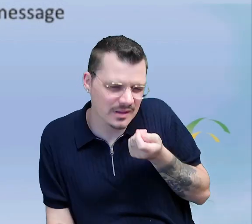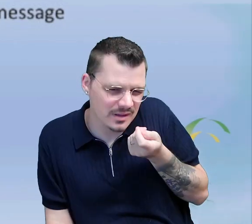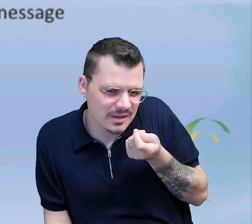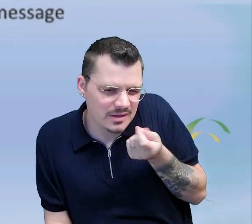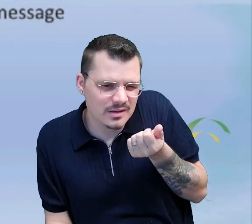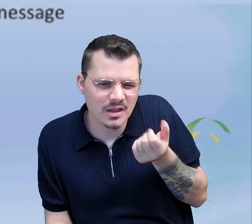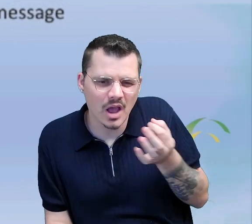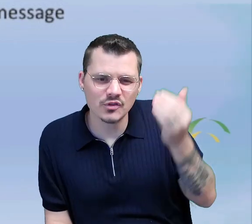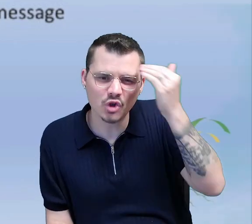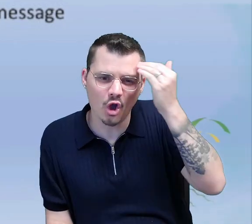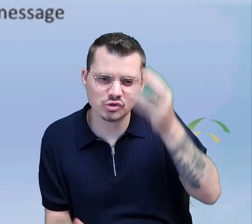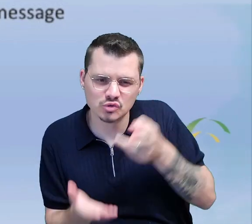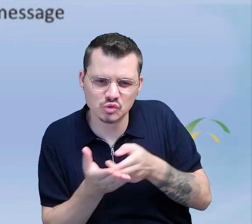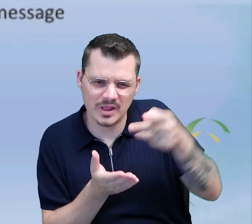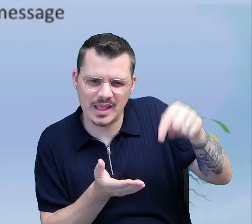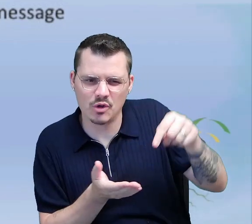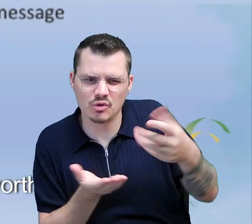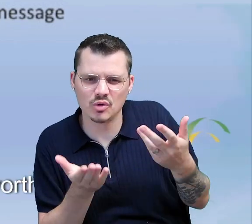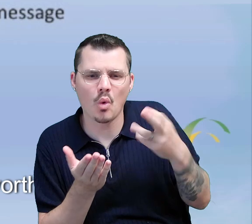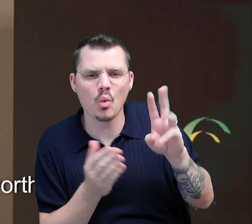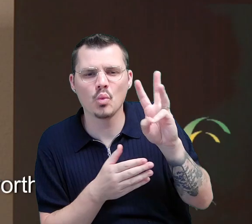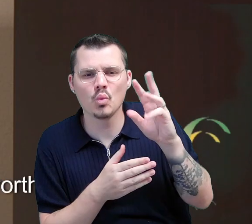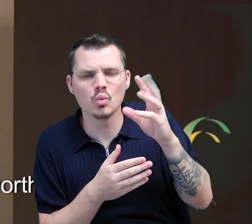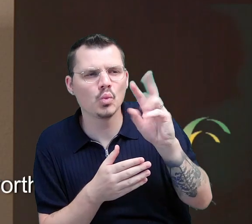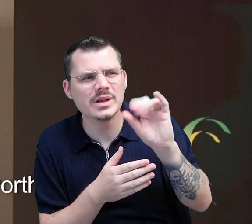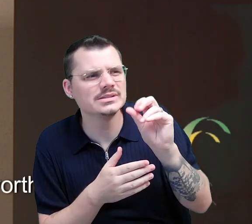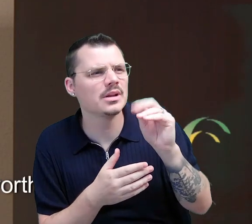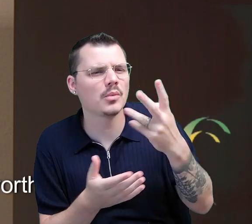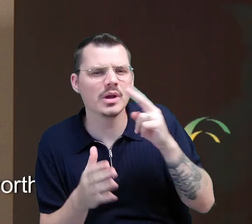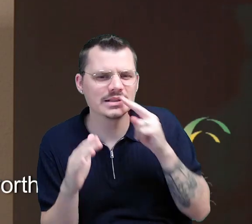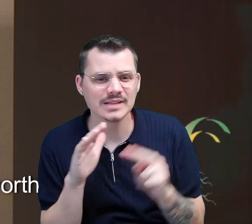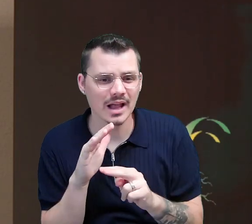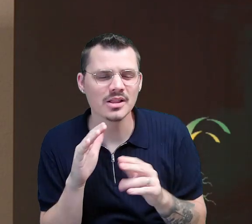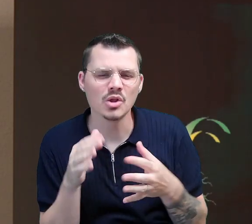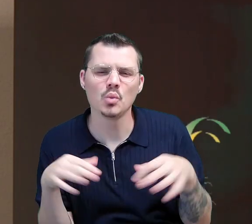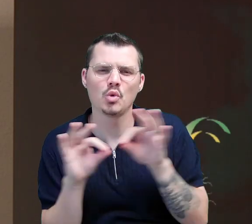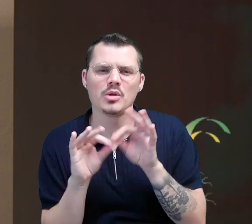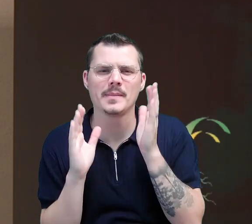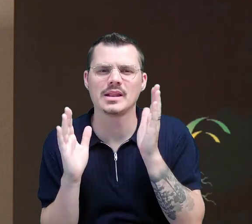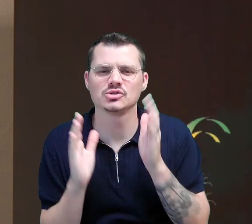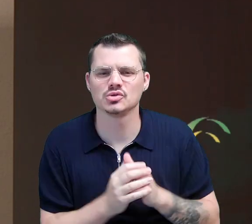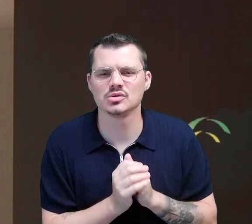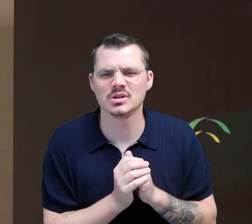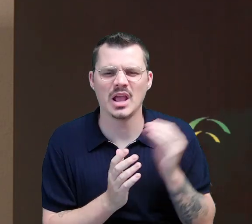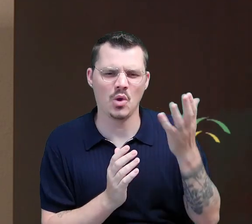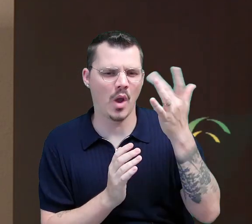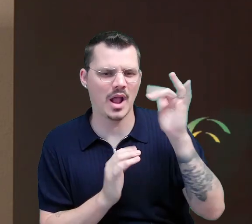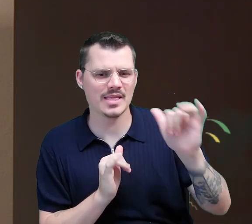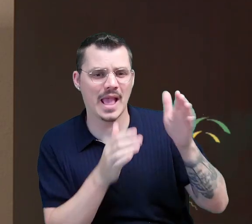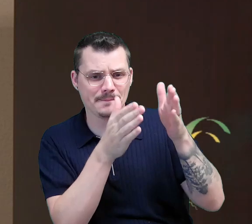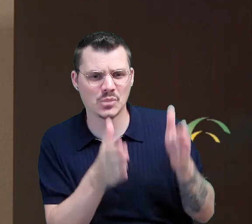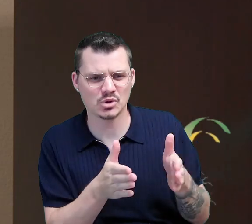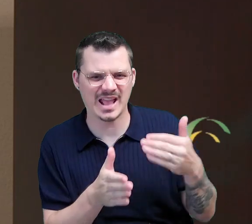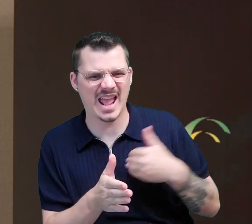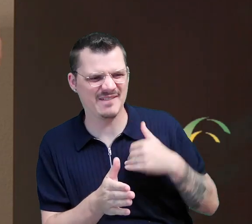kernel of knowledge in there, or wisdom or insight that would be worth paying attention to. Why